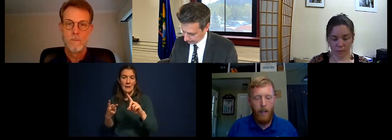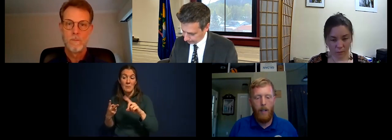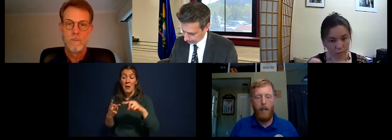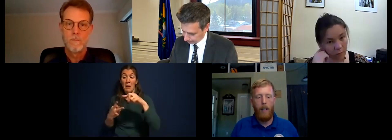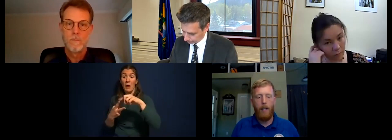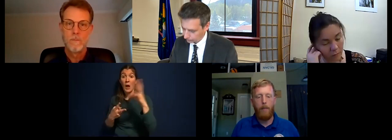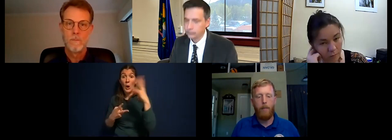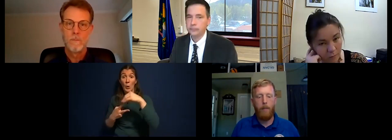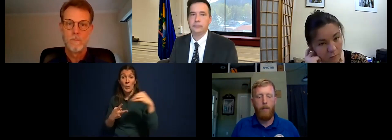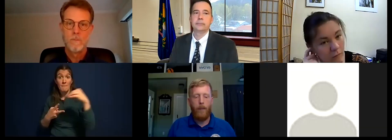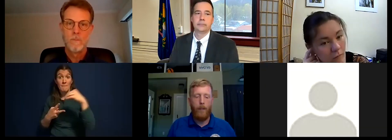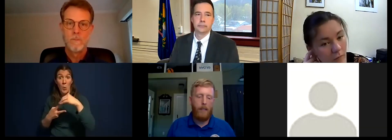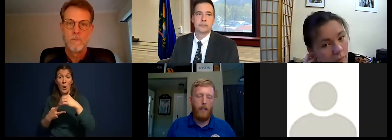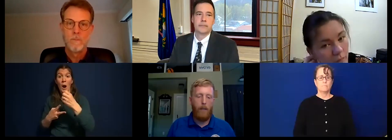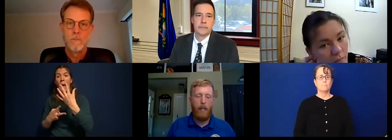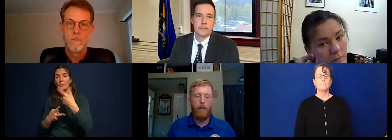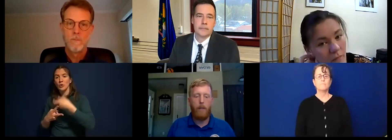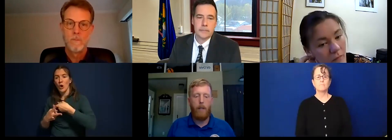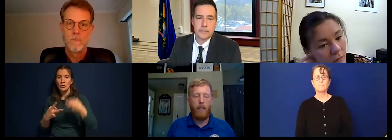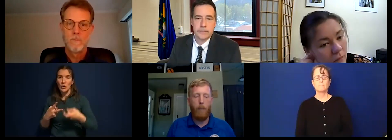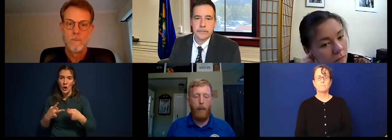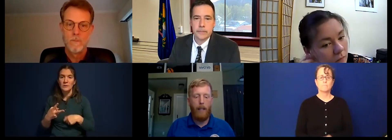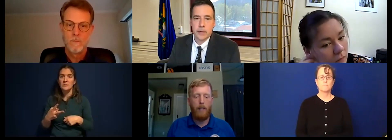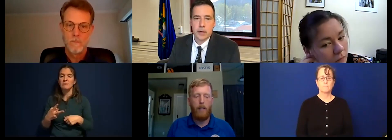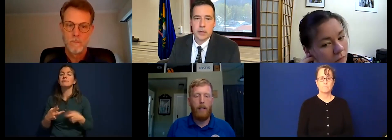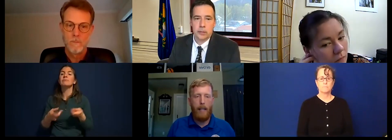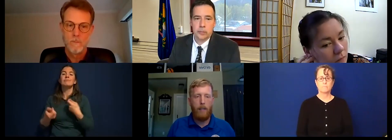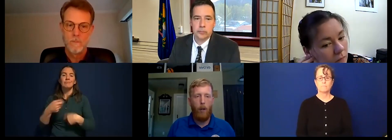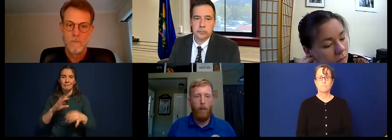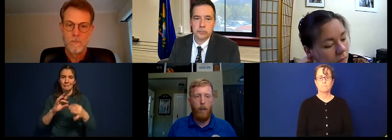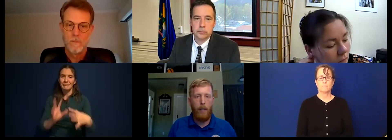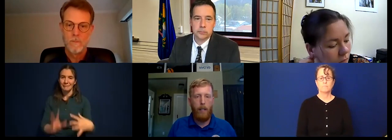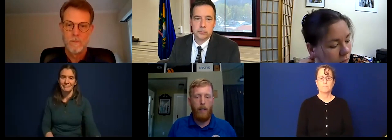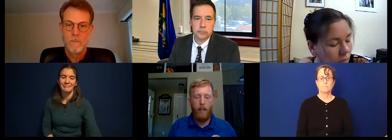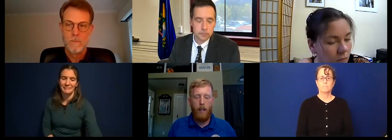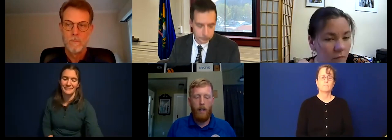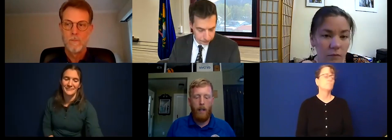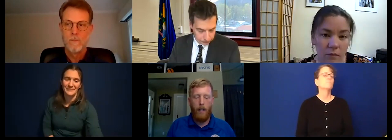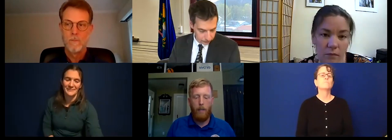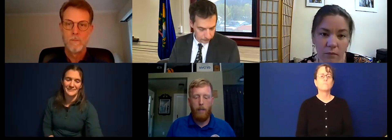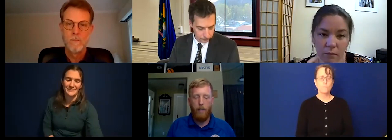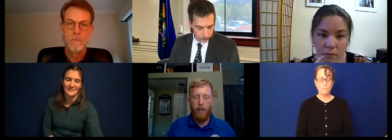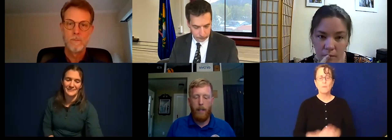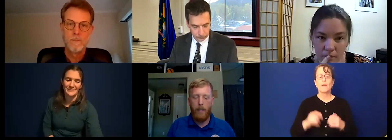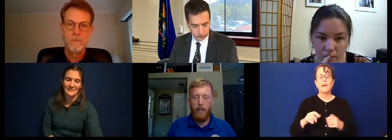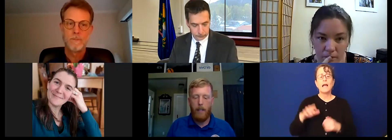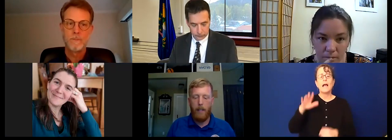sander. There's a significant expense to the asphalt planer.